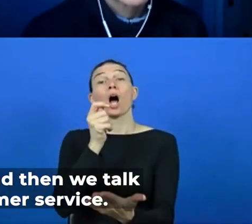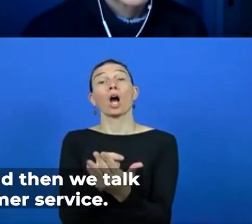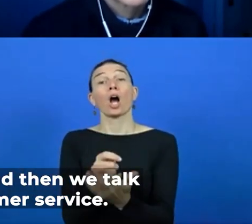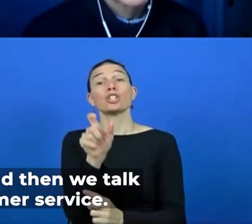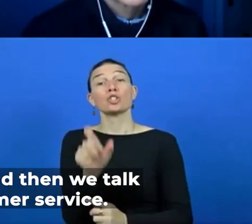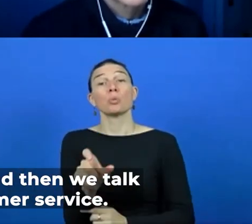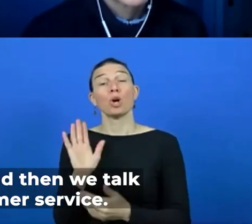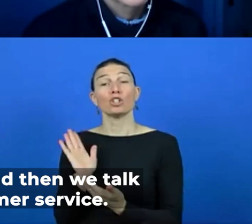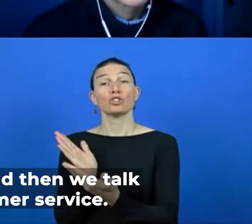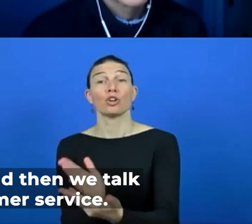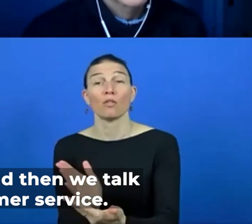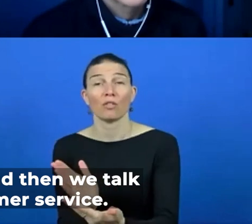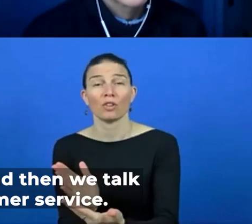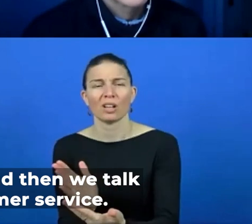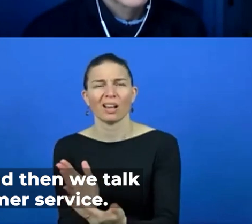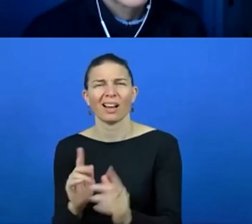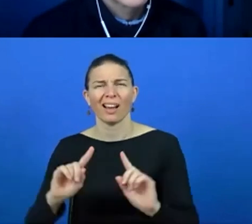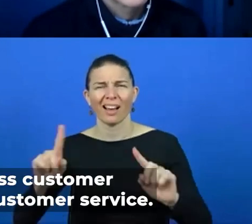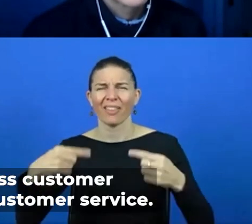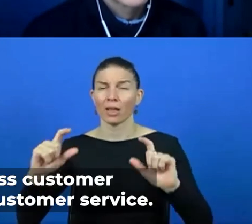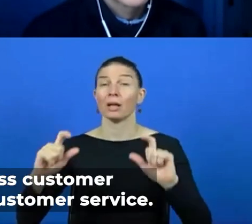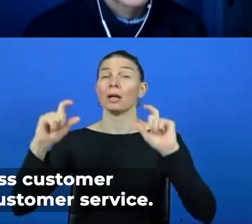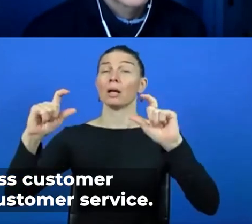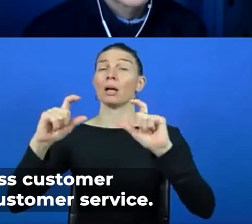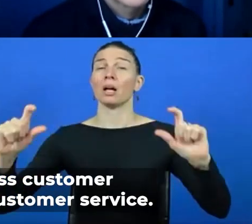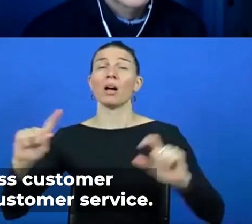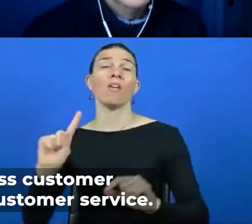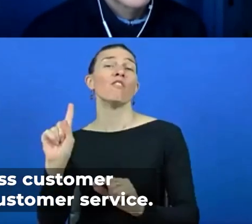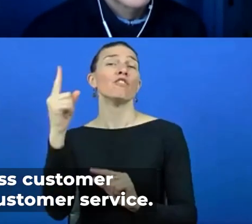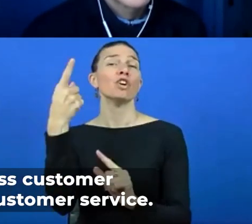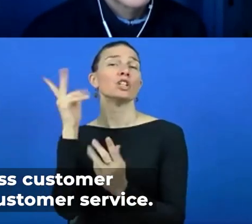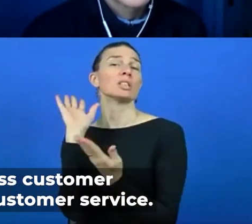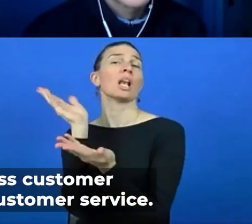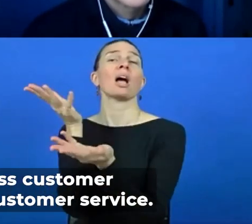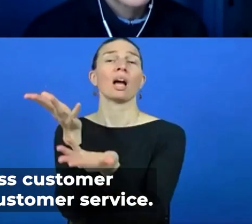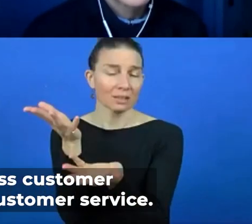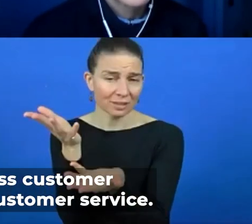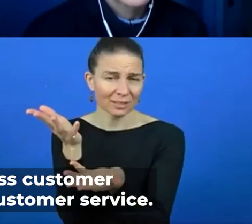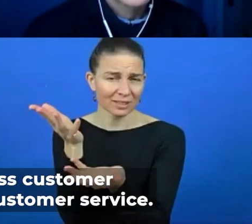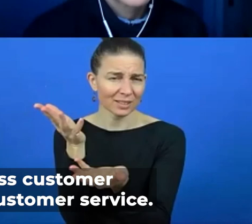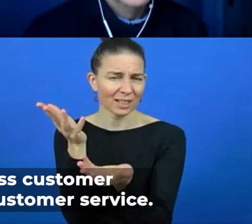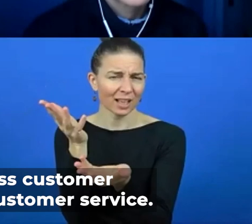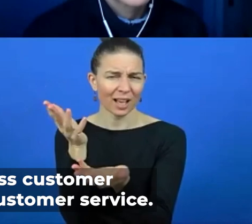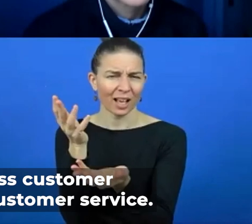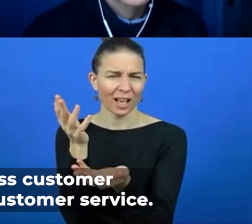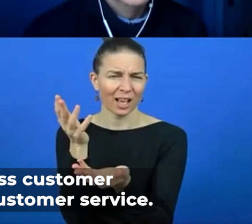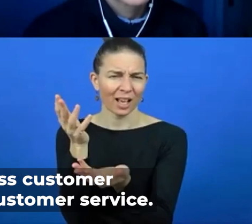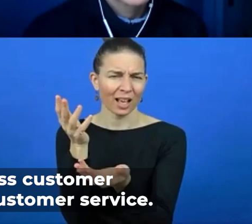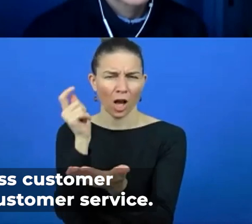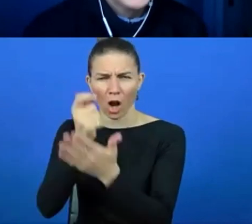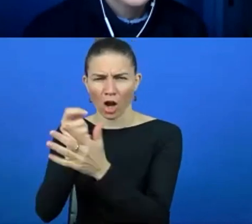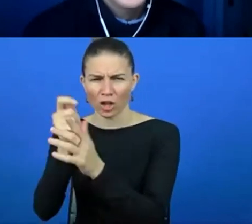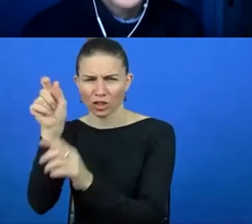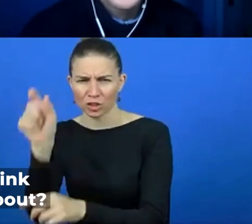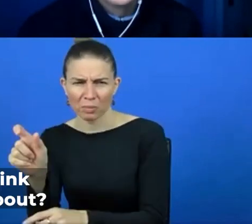about first class customer service. In other words, first class customer service and bog standard